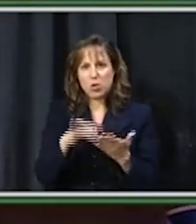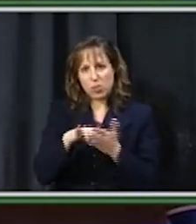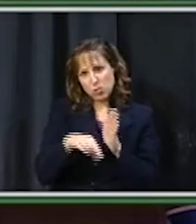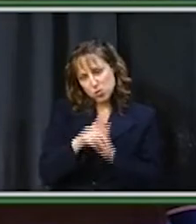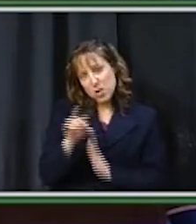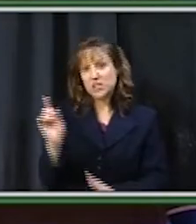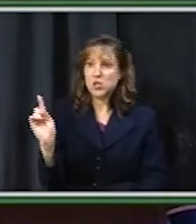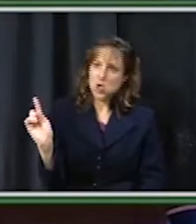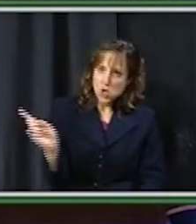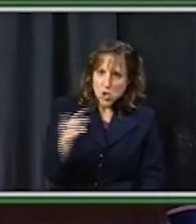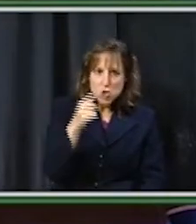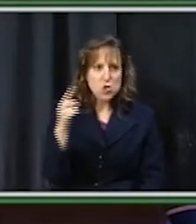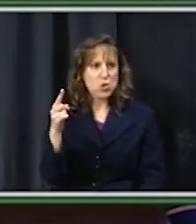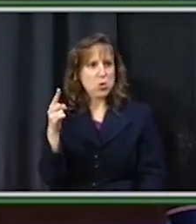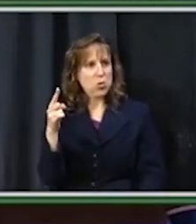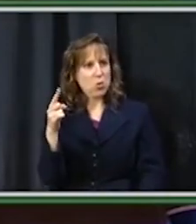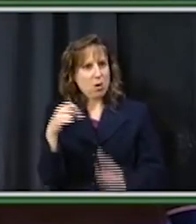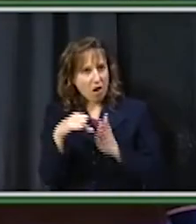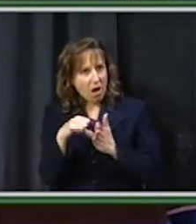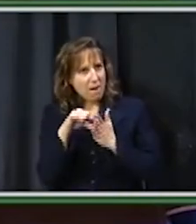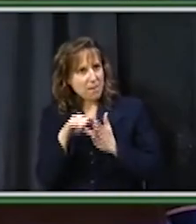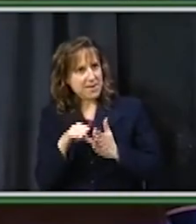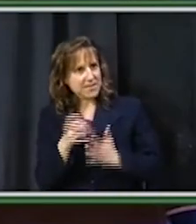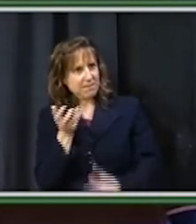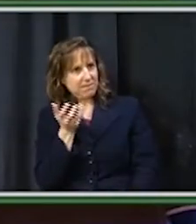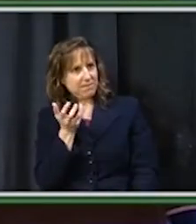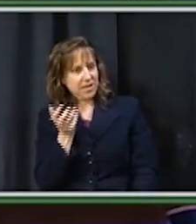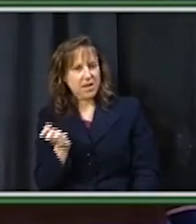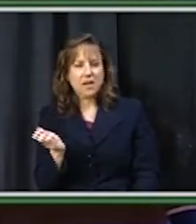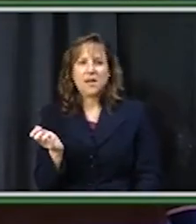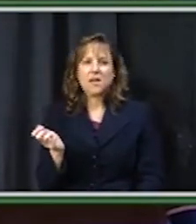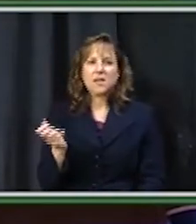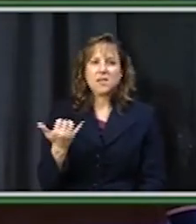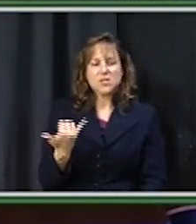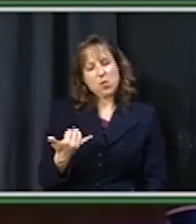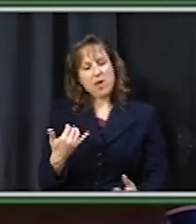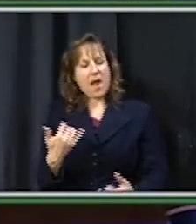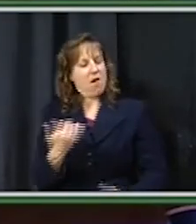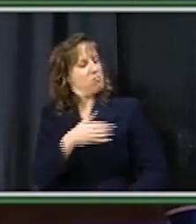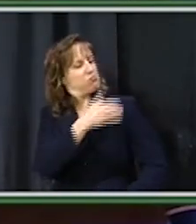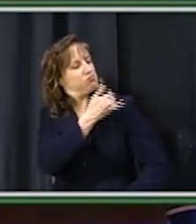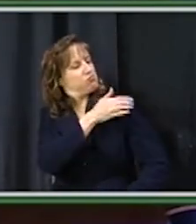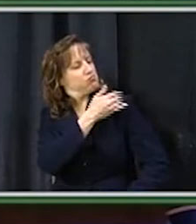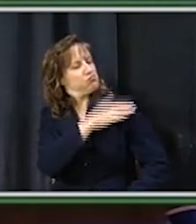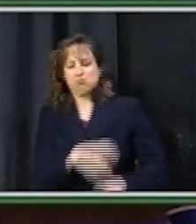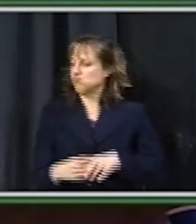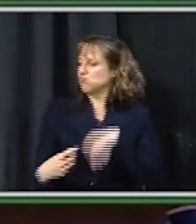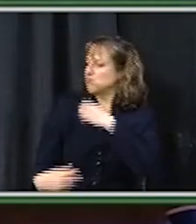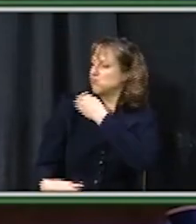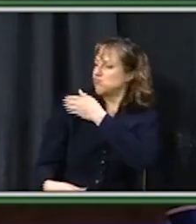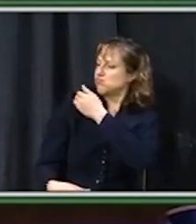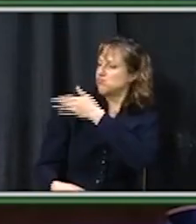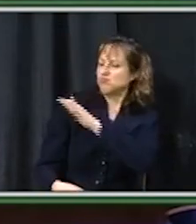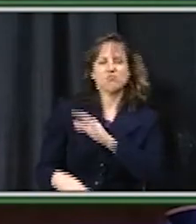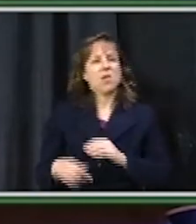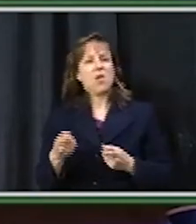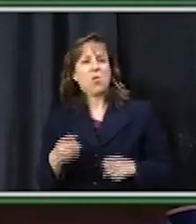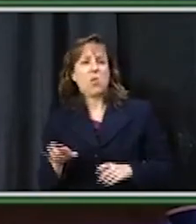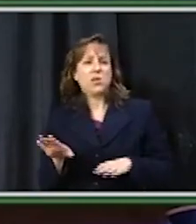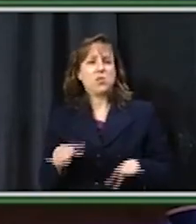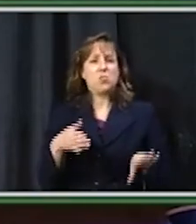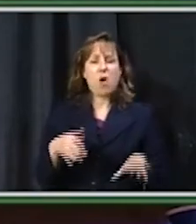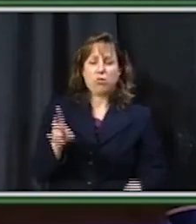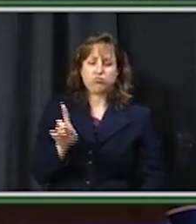You are impressive. So brush off your shoulders, put a little swag in your walk today, and